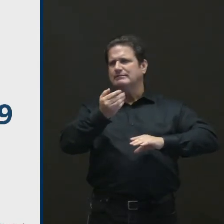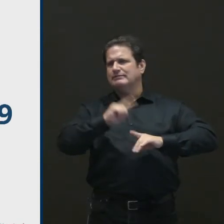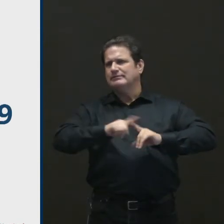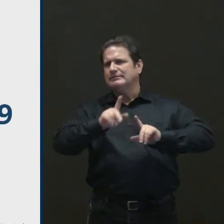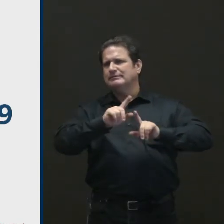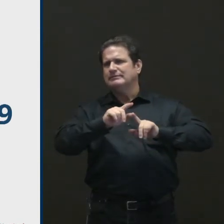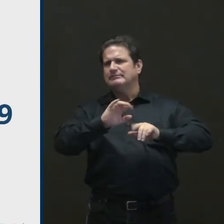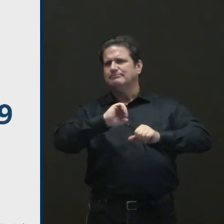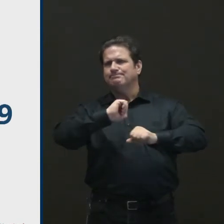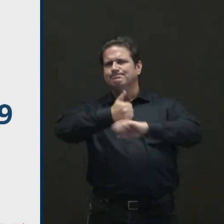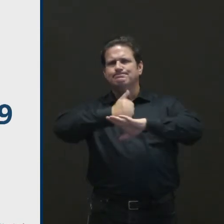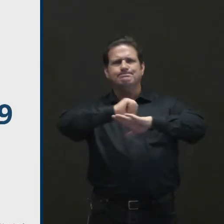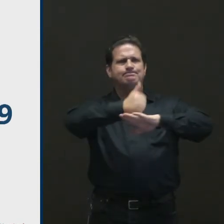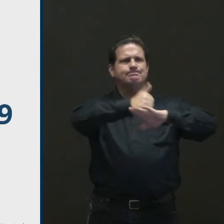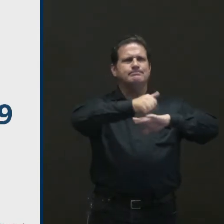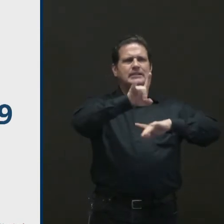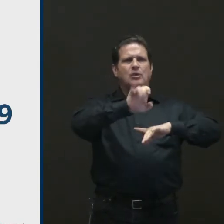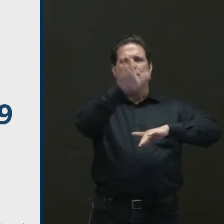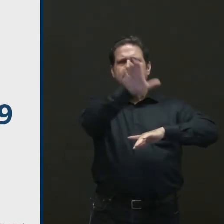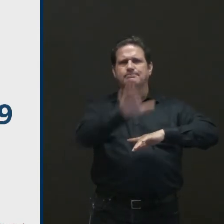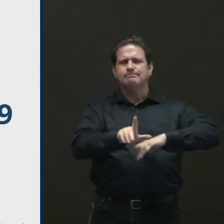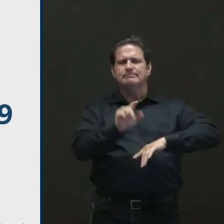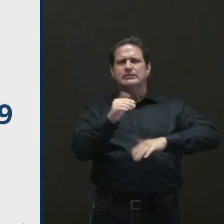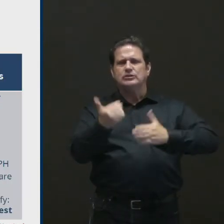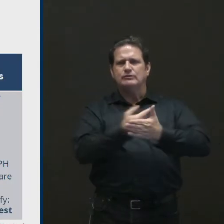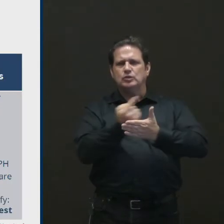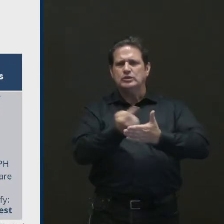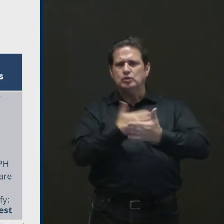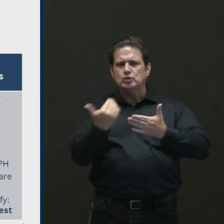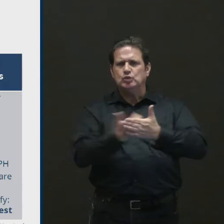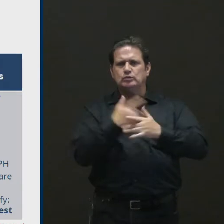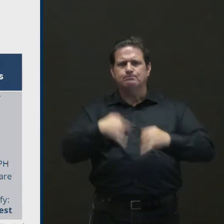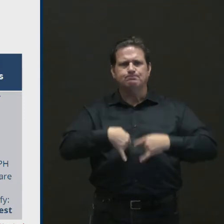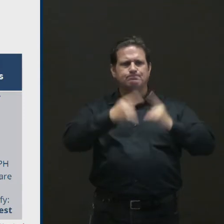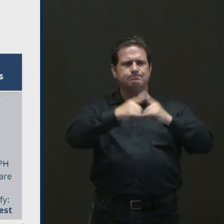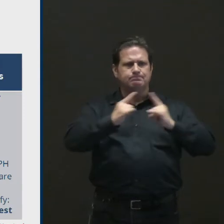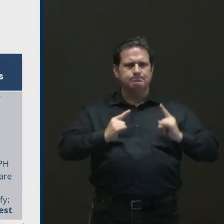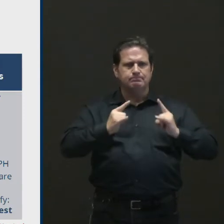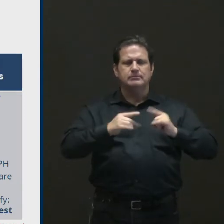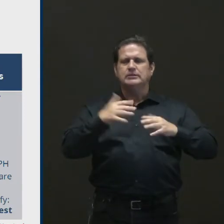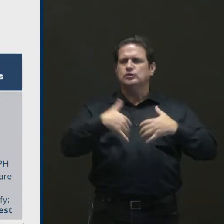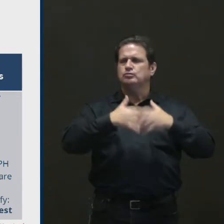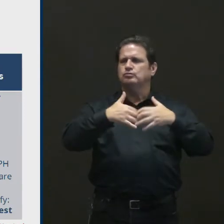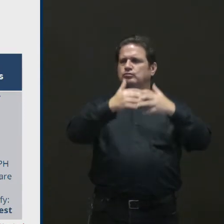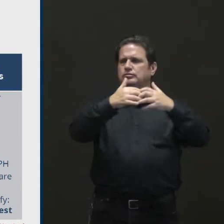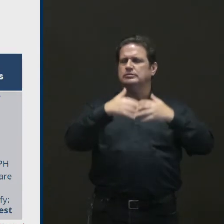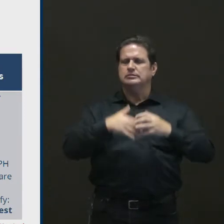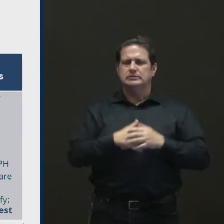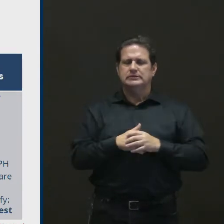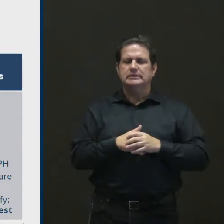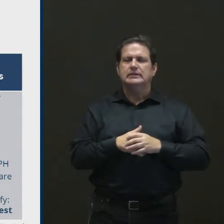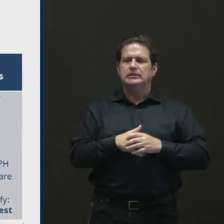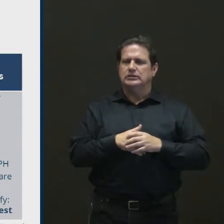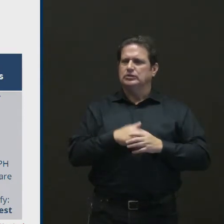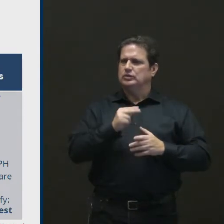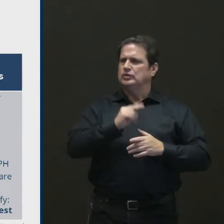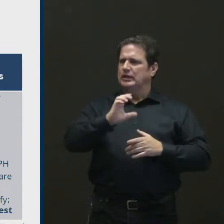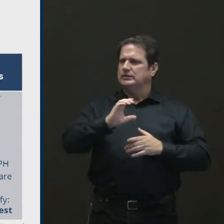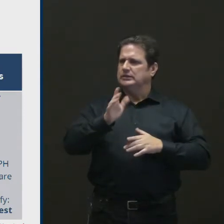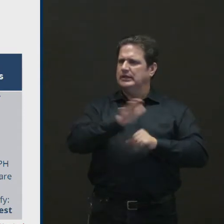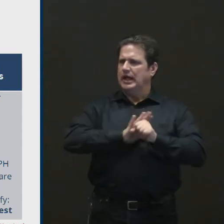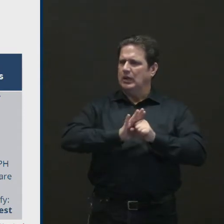events across the state a week. Usually we're doing it 6 days a week with the assistance of Newcastle County, to